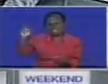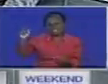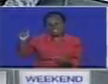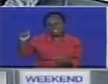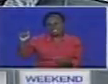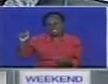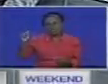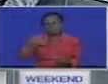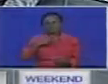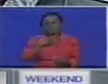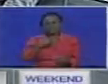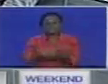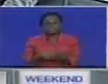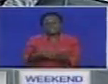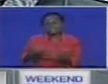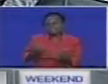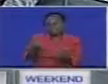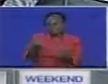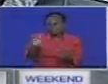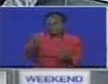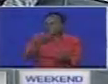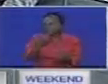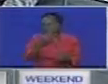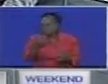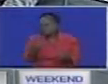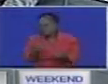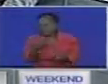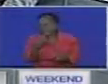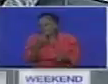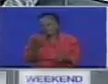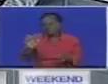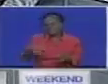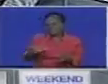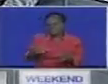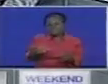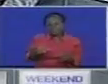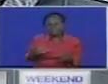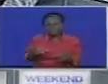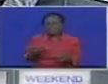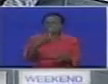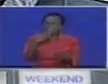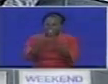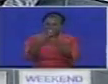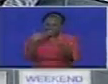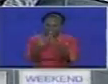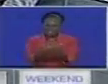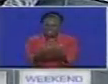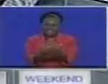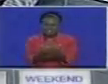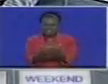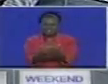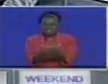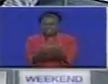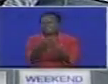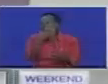that. Gentlemen and ladies, thank you very much. That doesn't exist. There is no house to thank you very much. All our performance indicators. Ladies